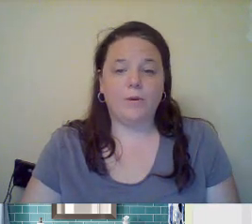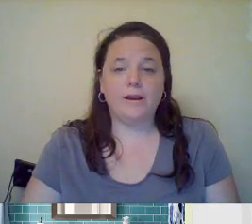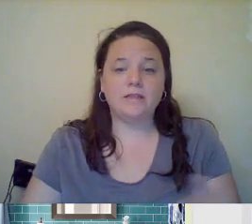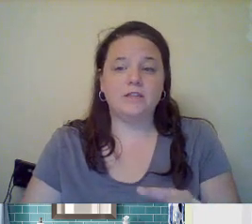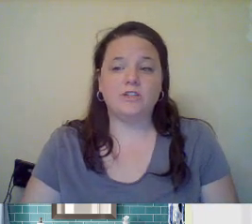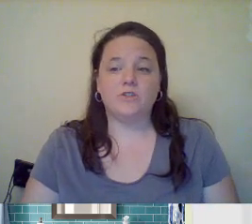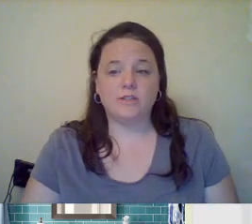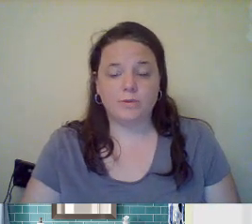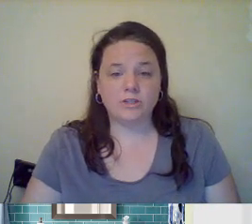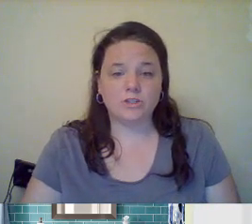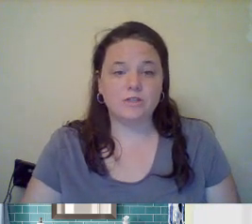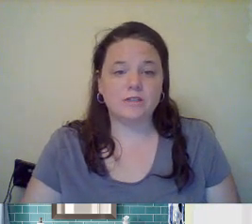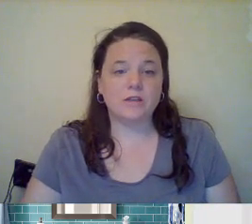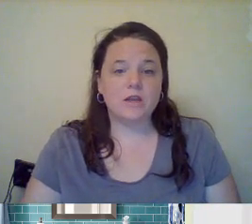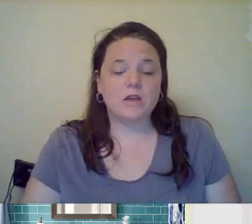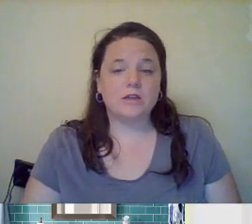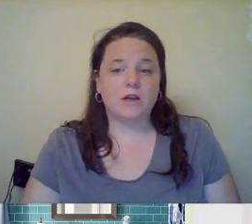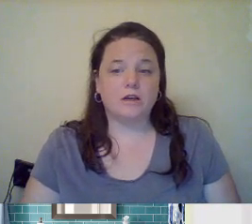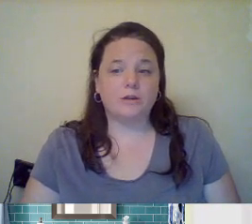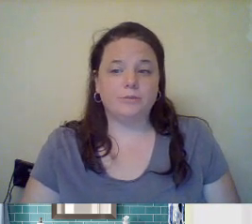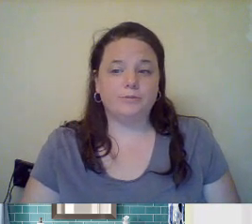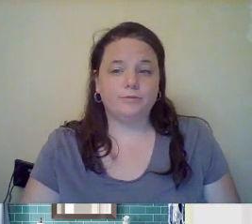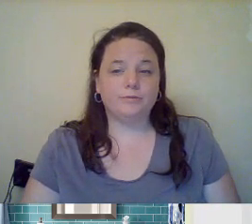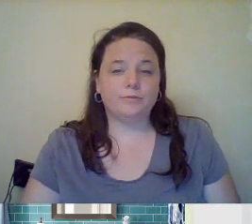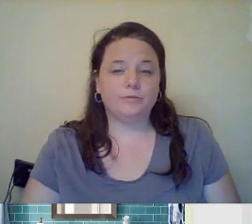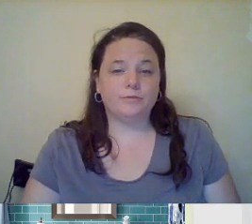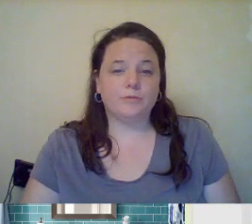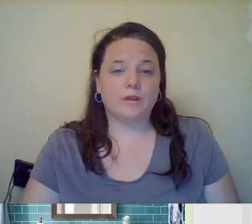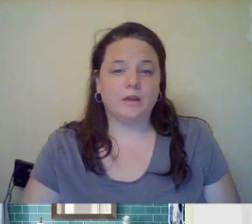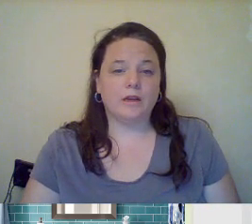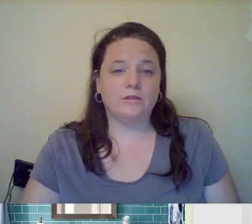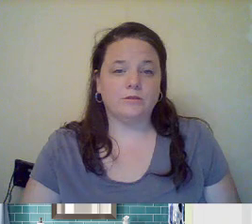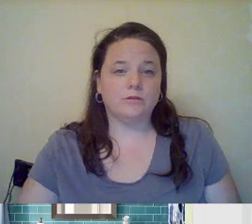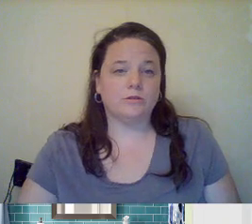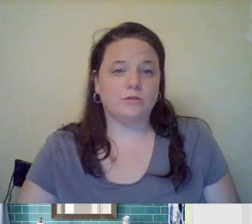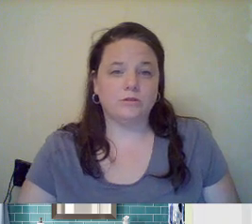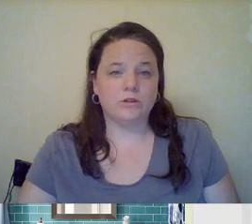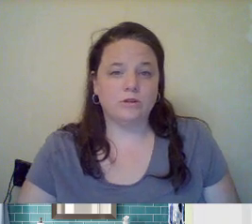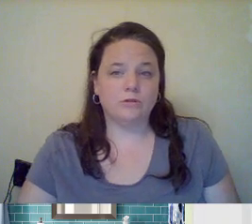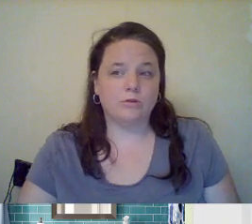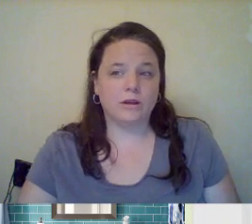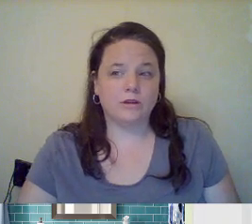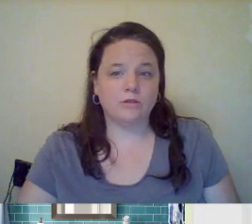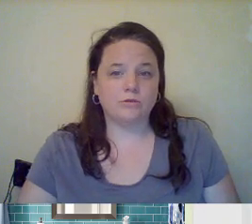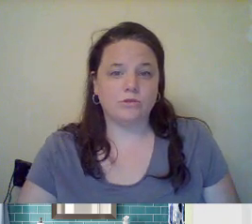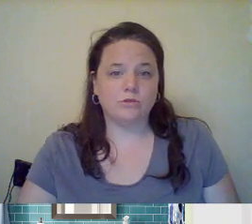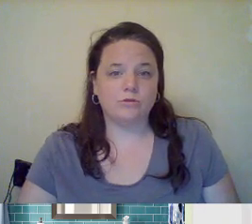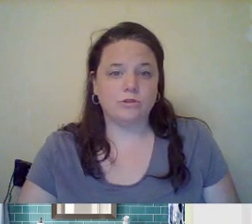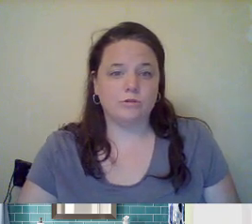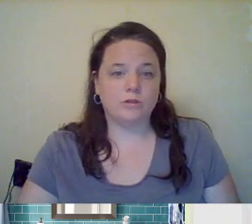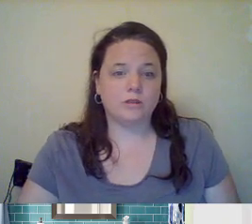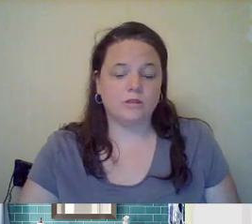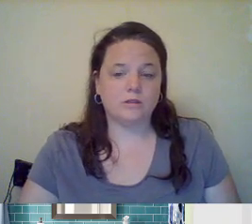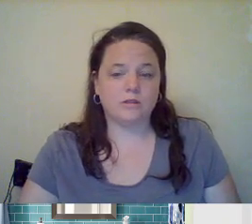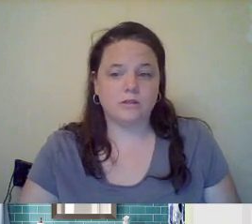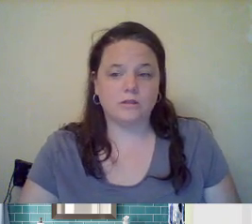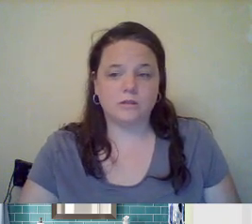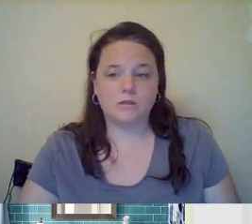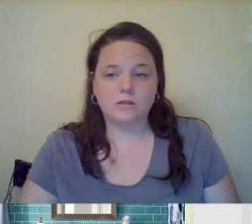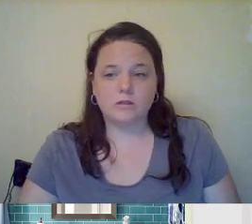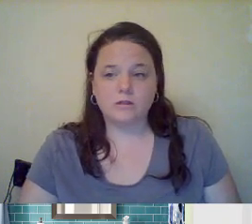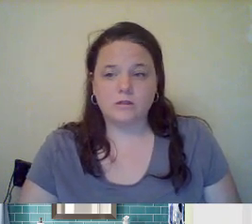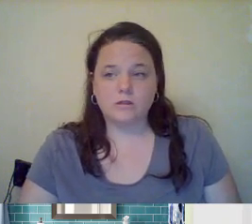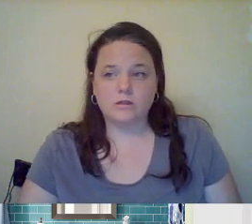We pointed to each of these pictures. I don't know how to do